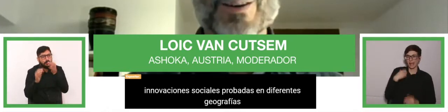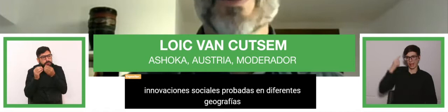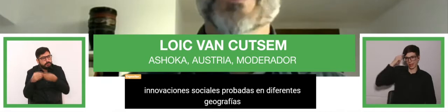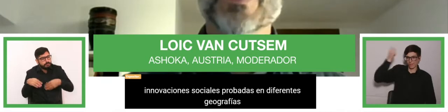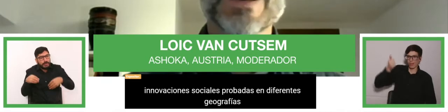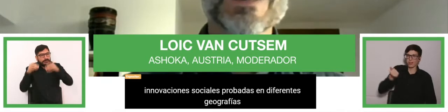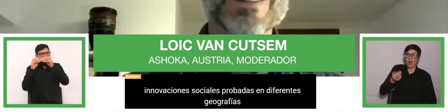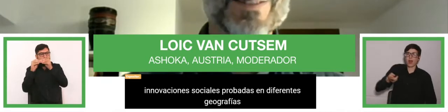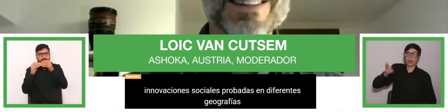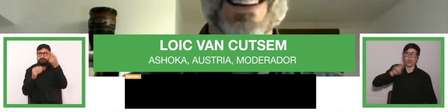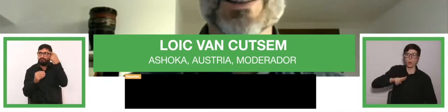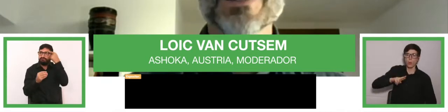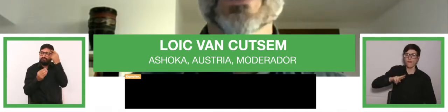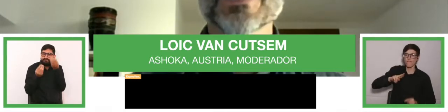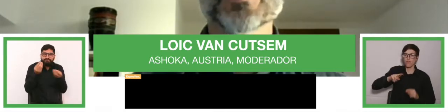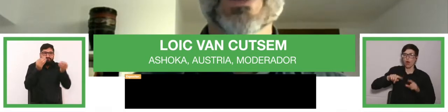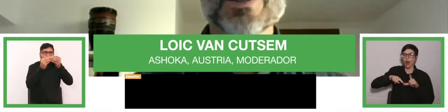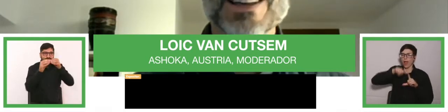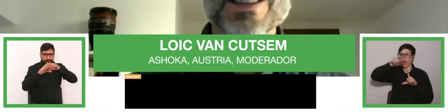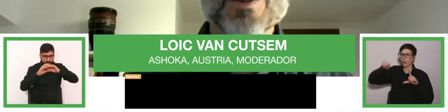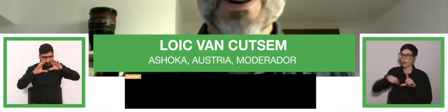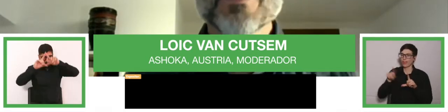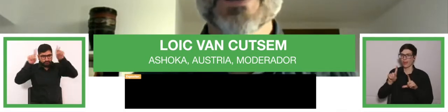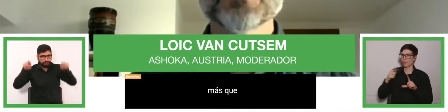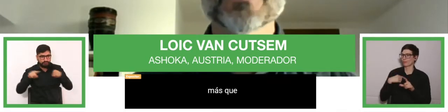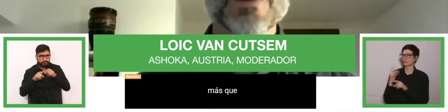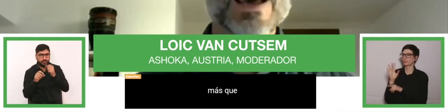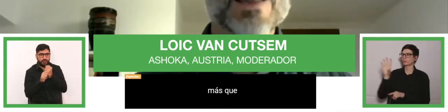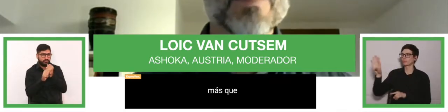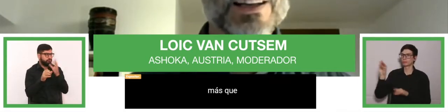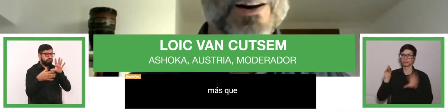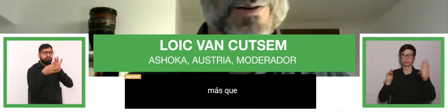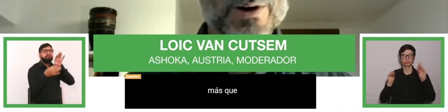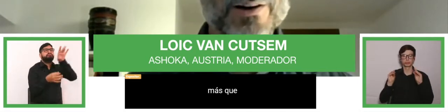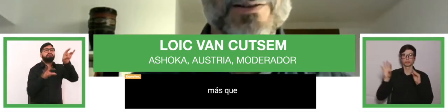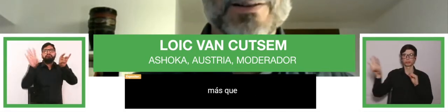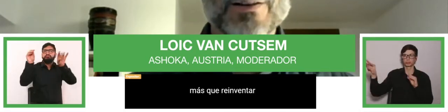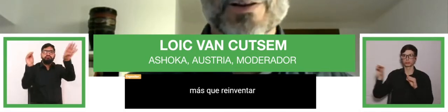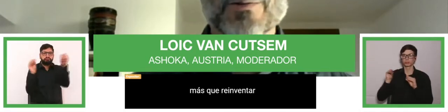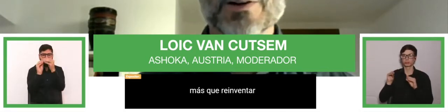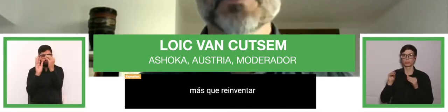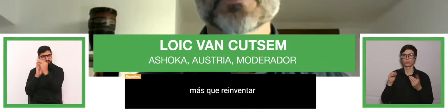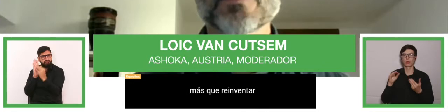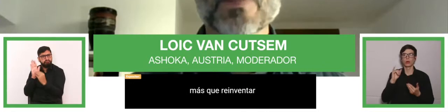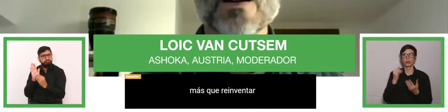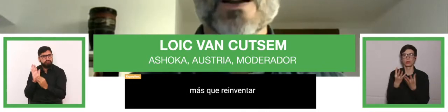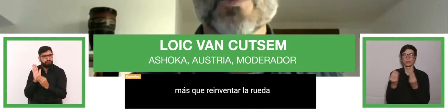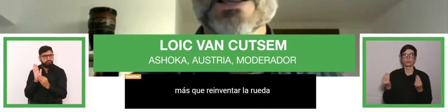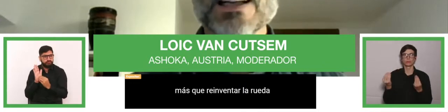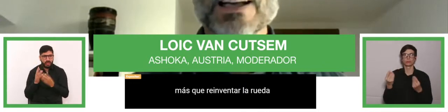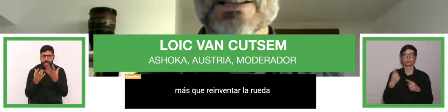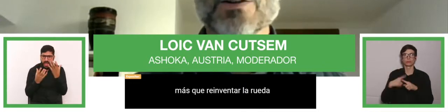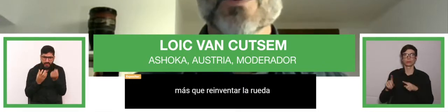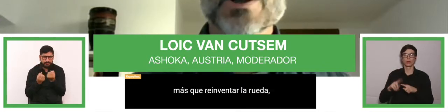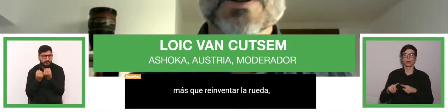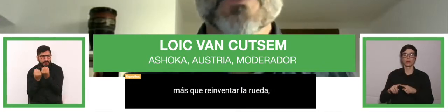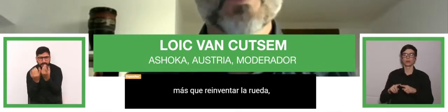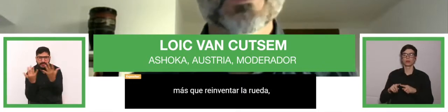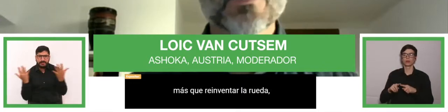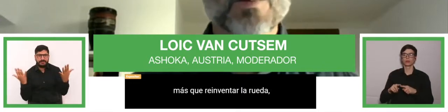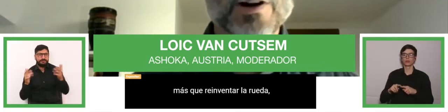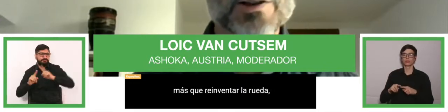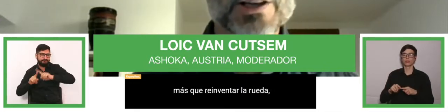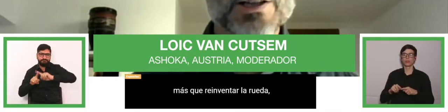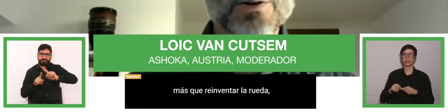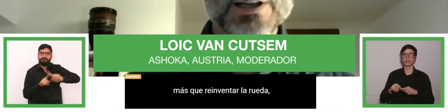support of Essl Foundation, Fundación Descúbreme, and many other partners all over the world, we select solutions